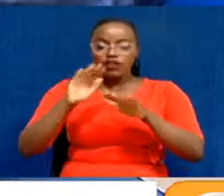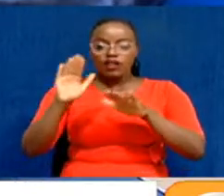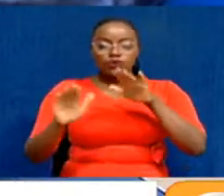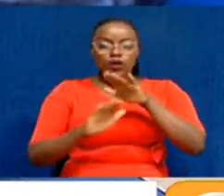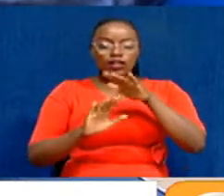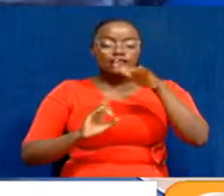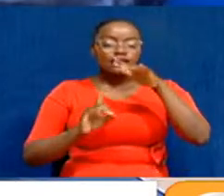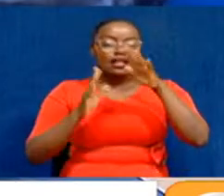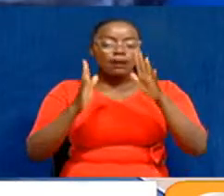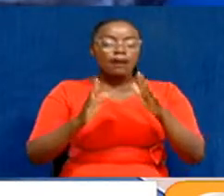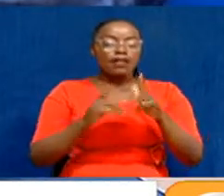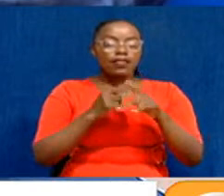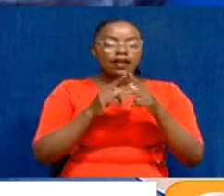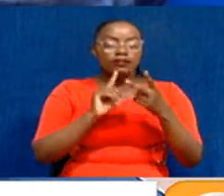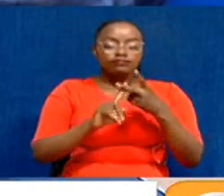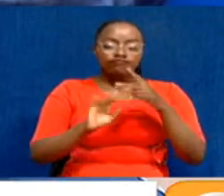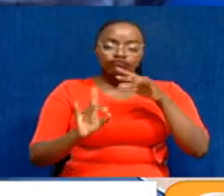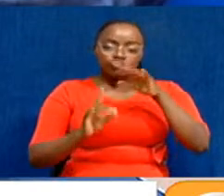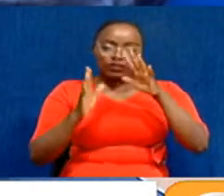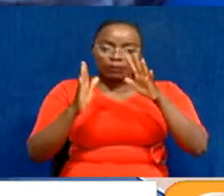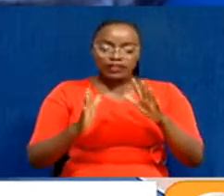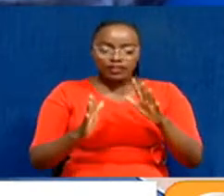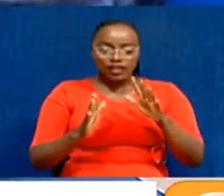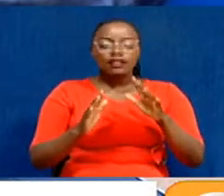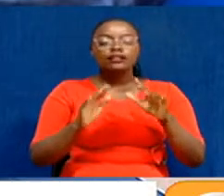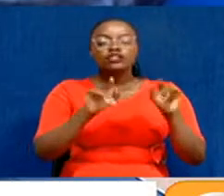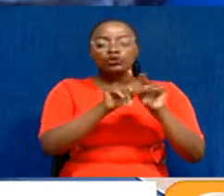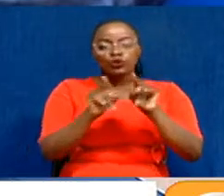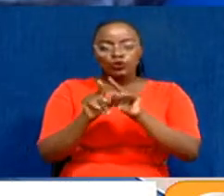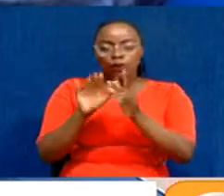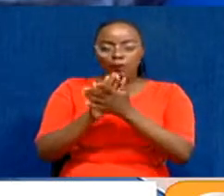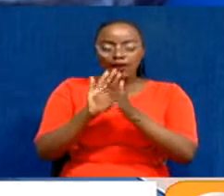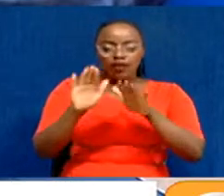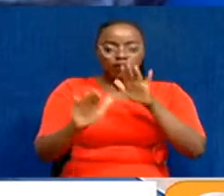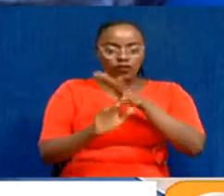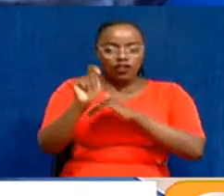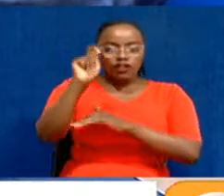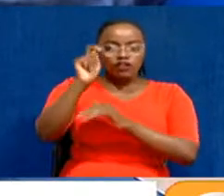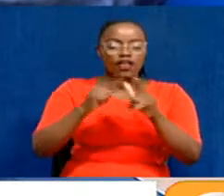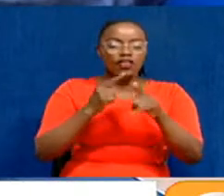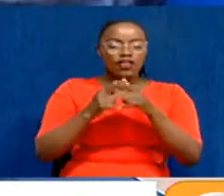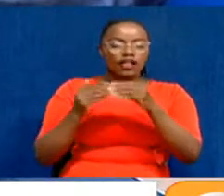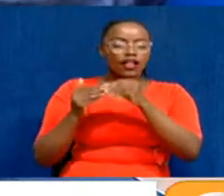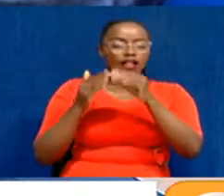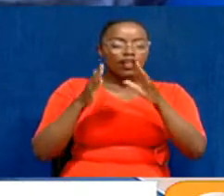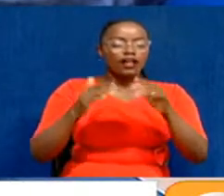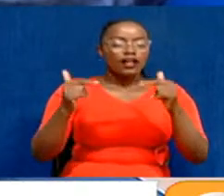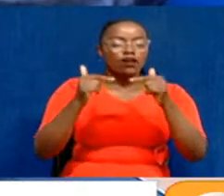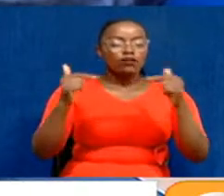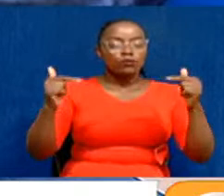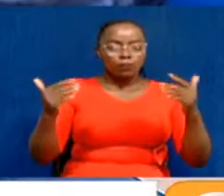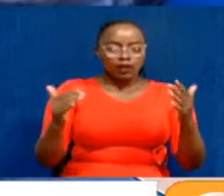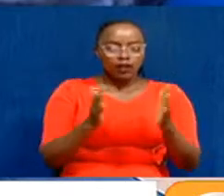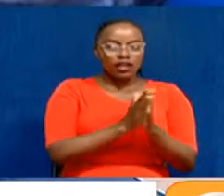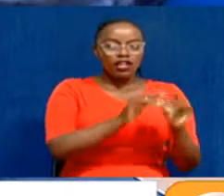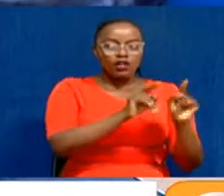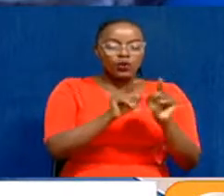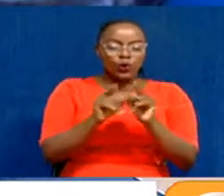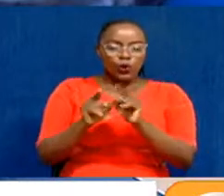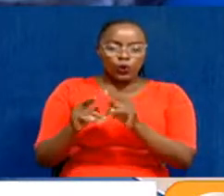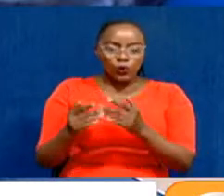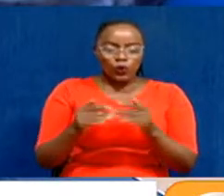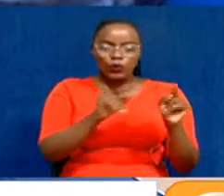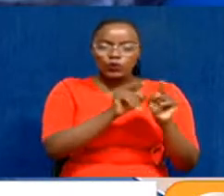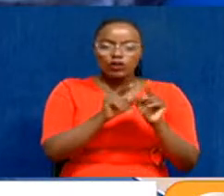assistant minister, and then a minister and a vice president, then the leader of opposition, and then the icing